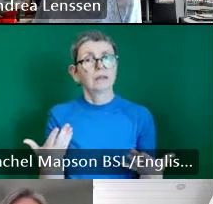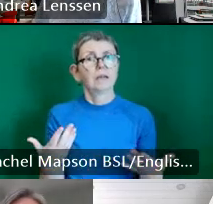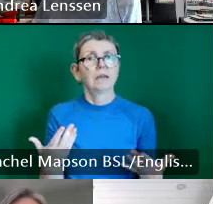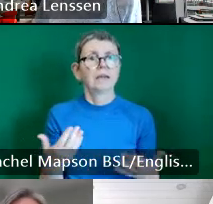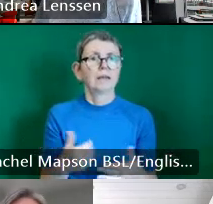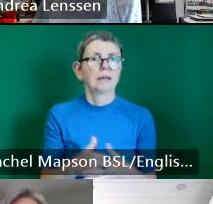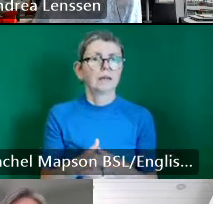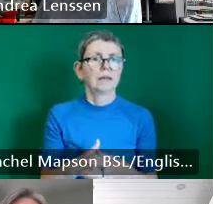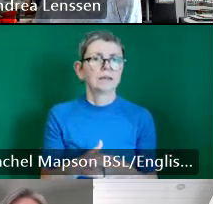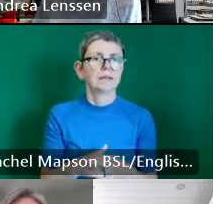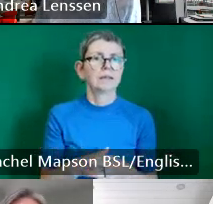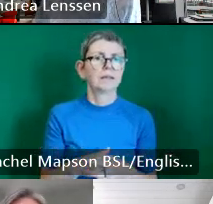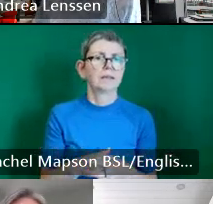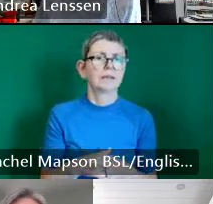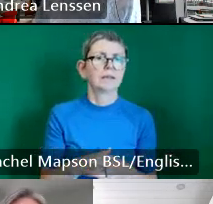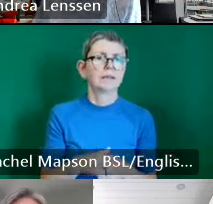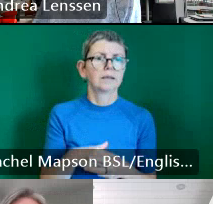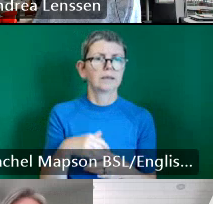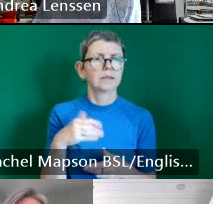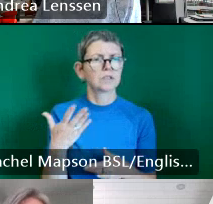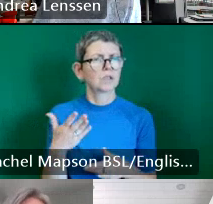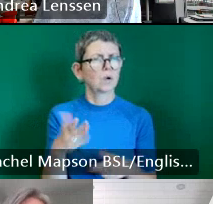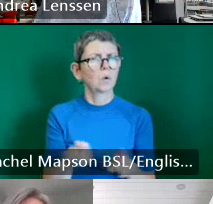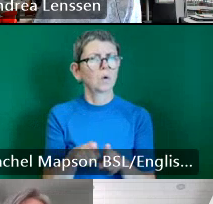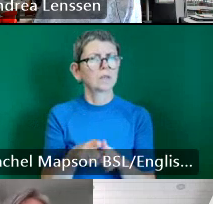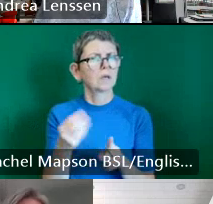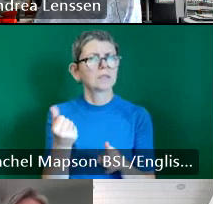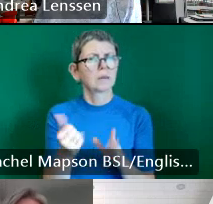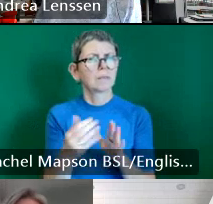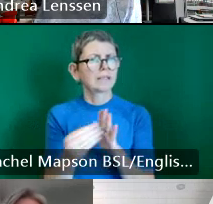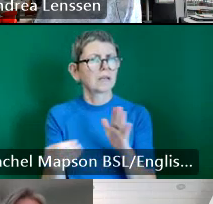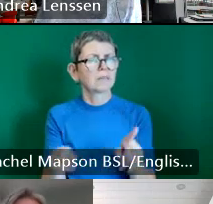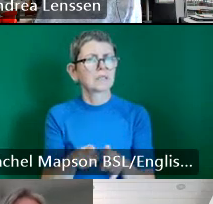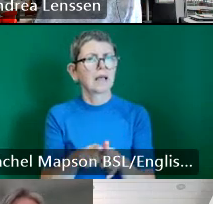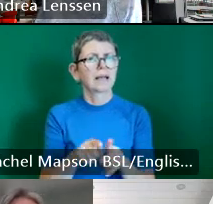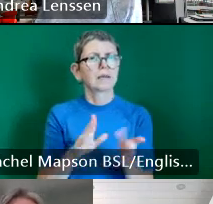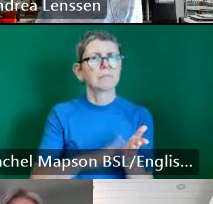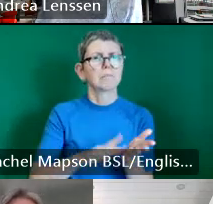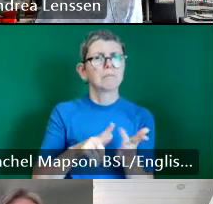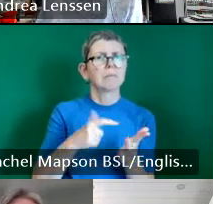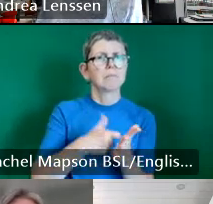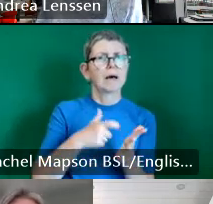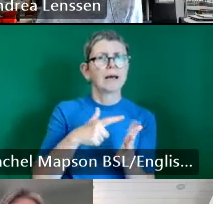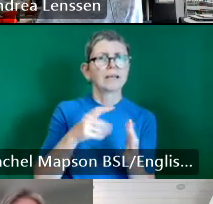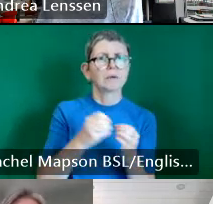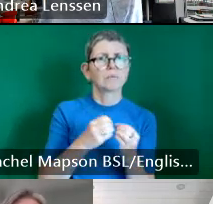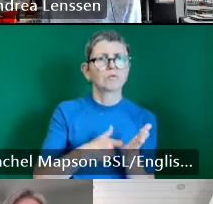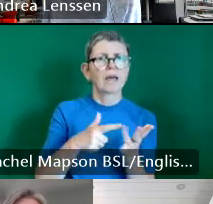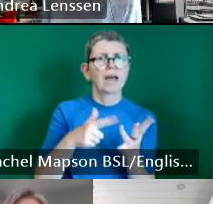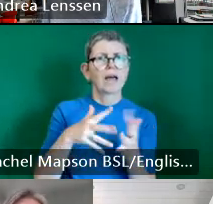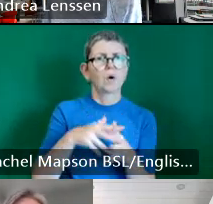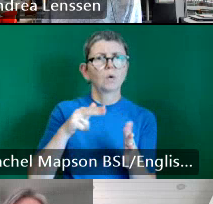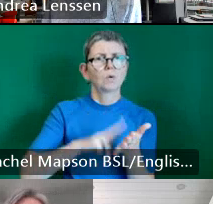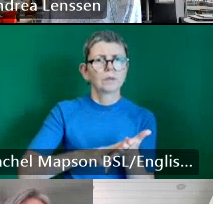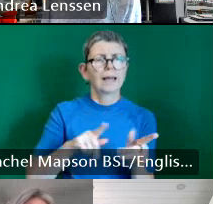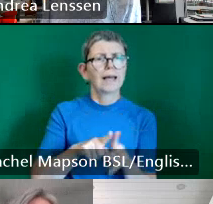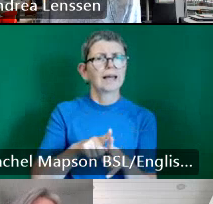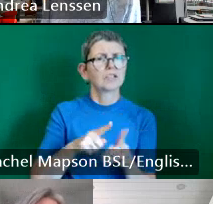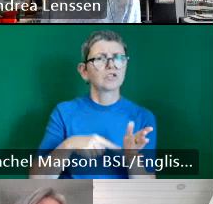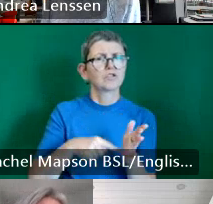of Mike Brown and Trayvon Martin, how these, you know, these Black men were seen as like